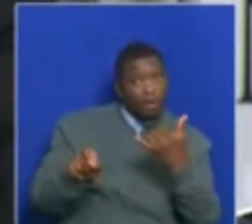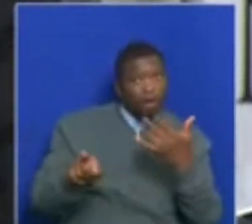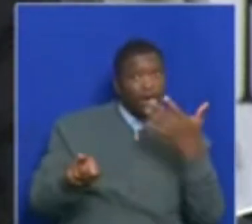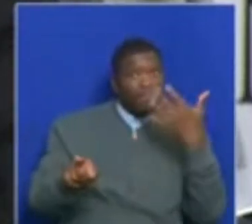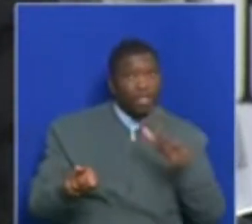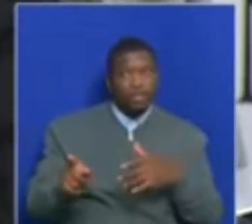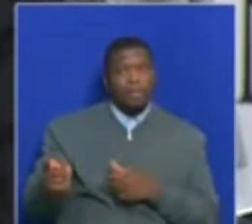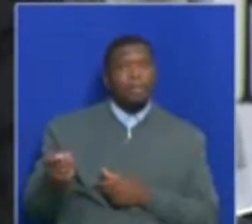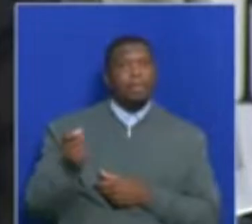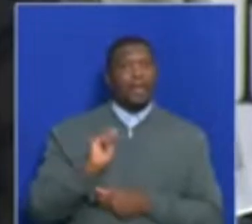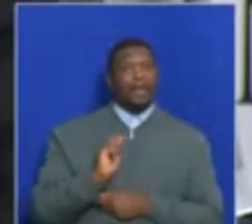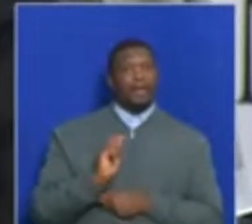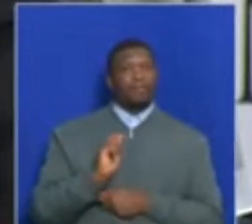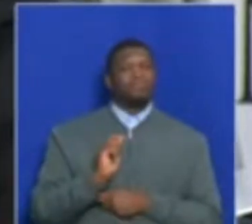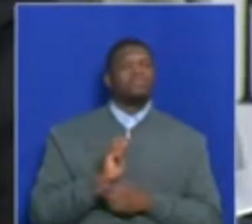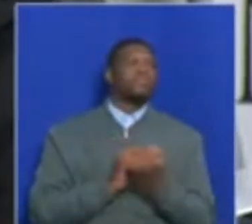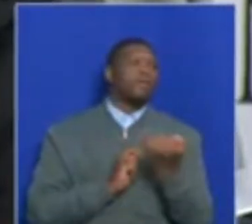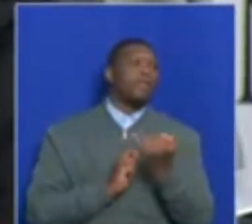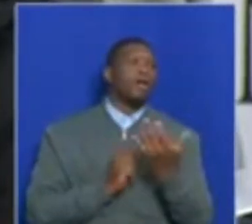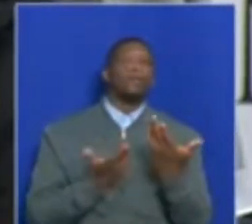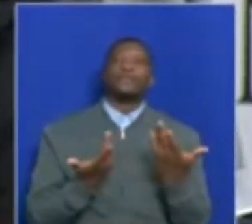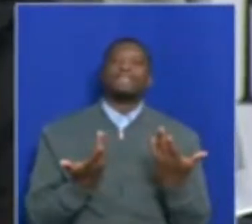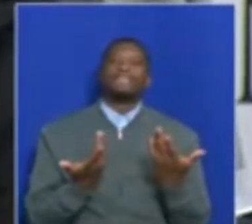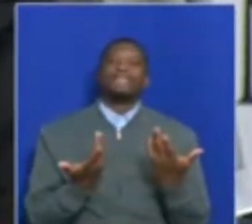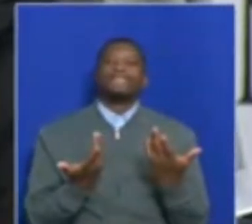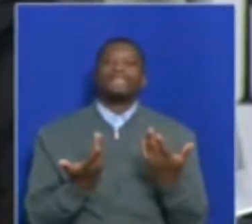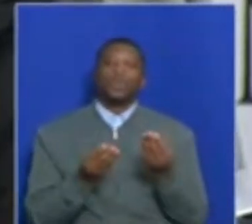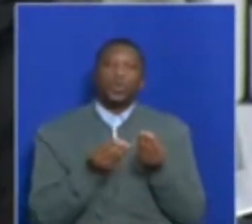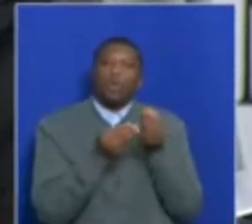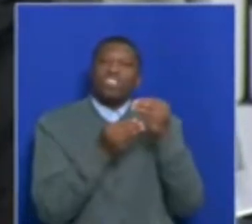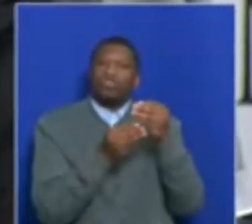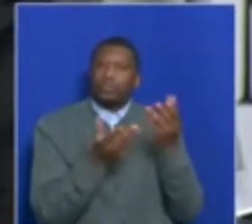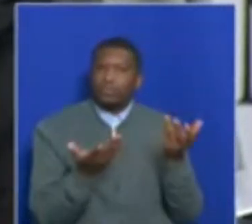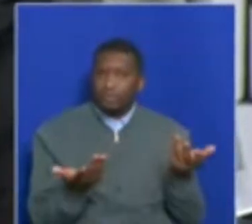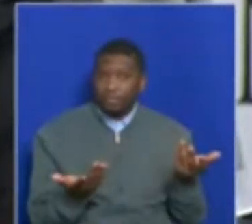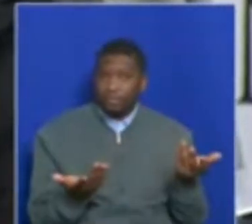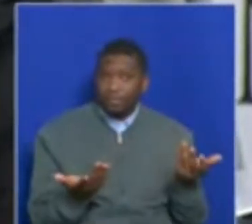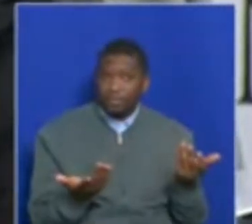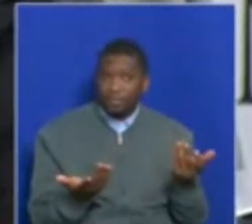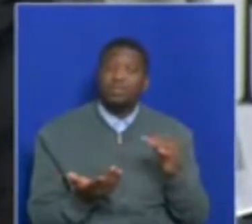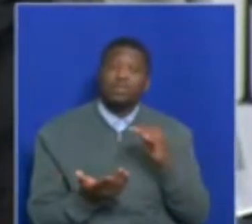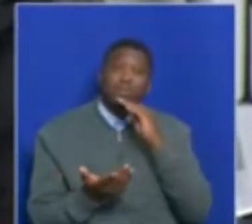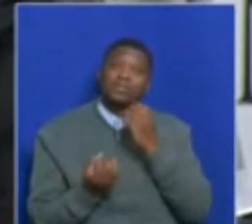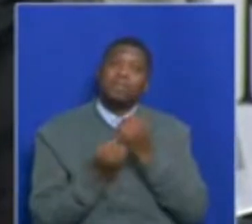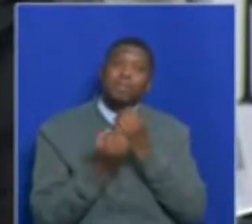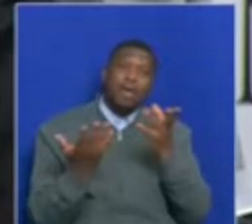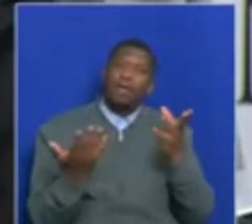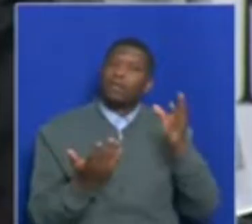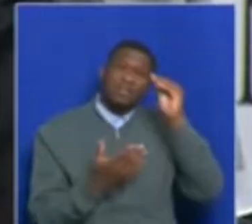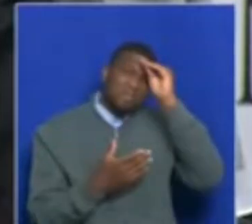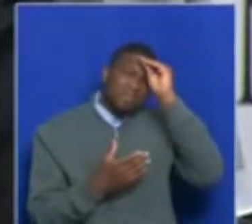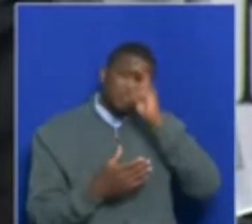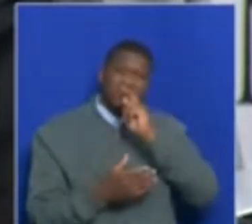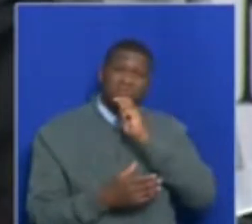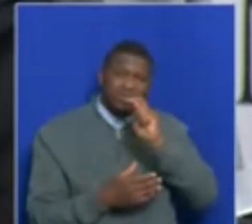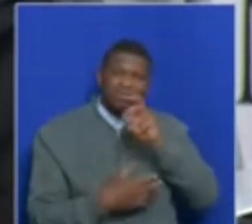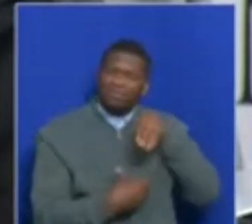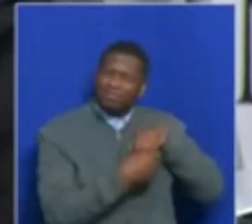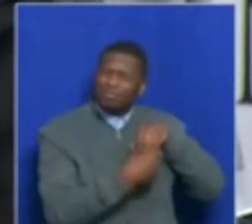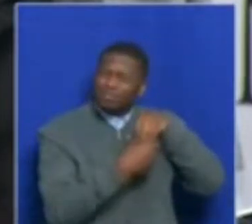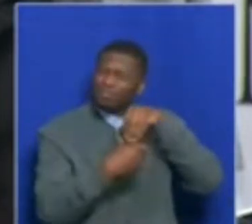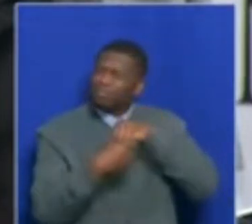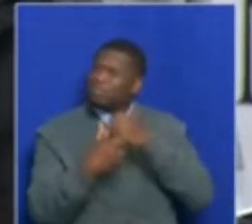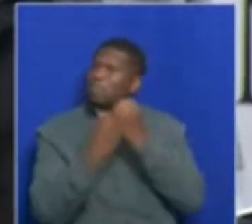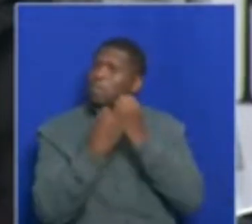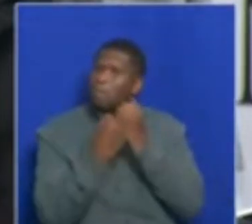like a commission. So police are very much involved in the tow truck industry. They have their